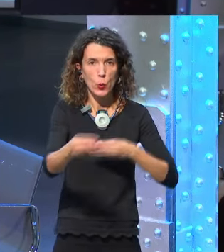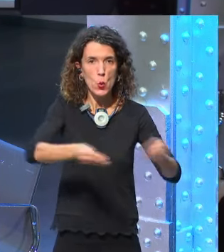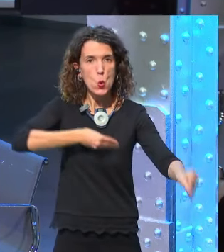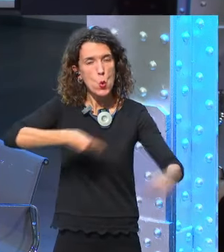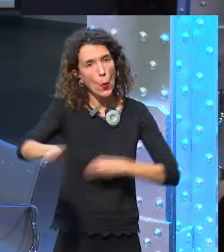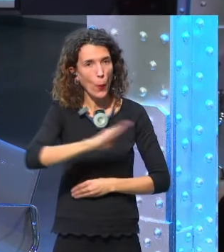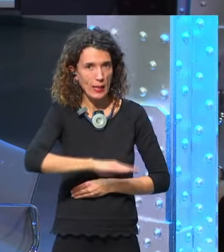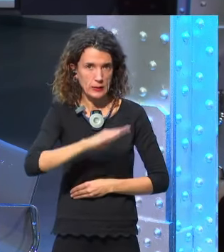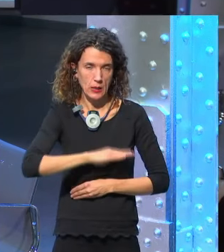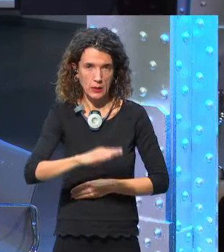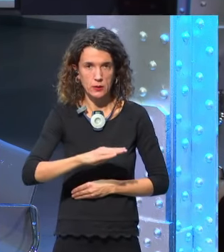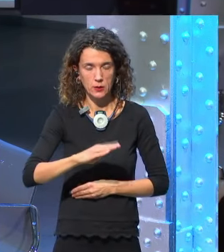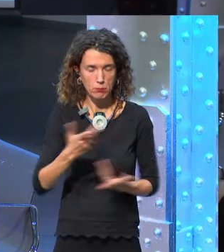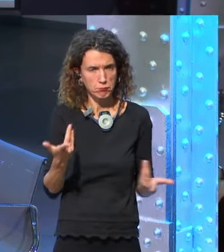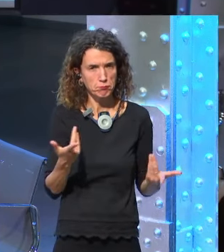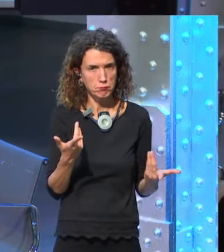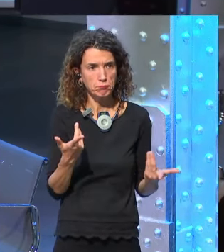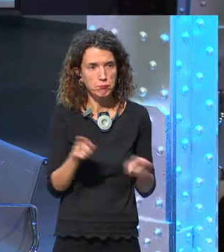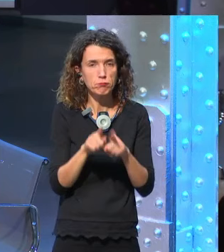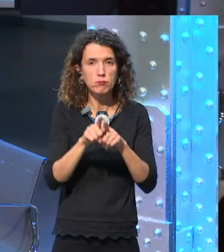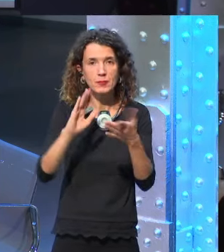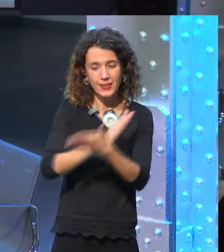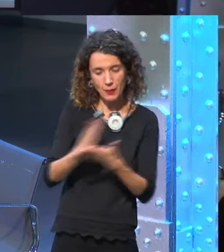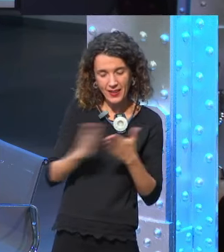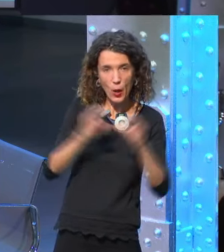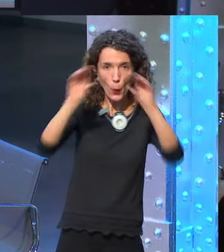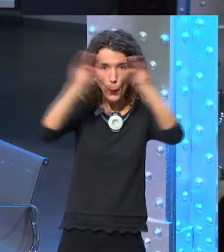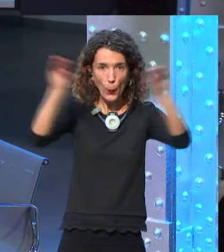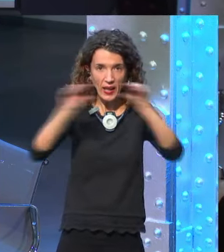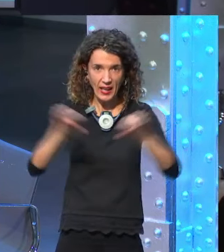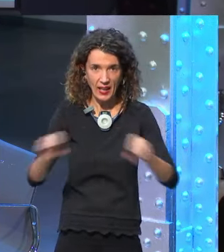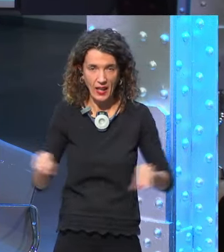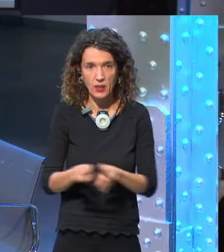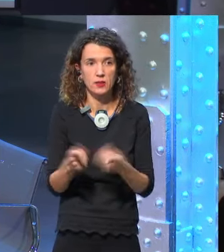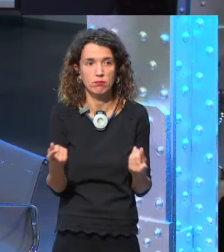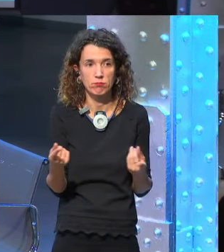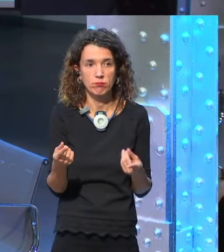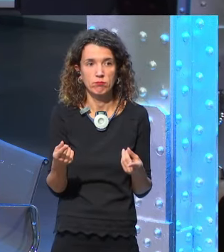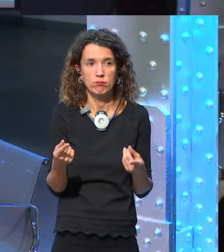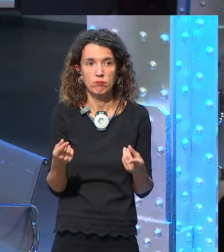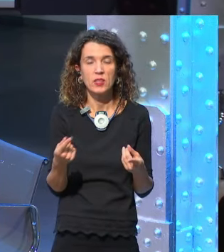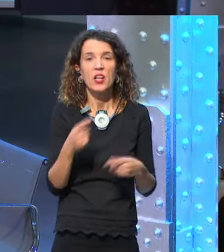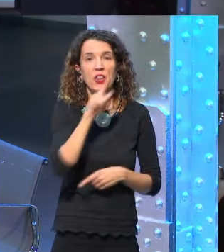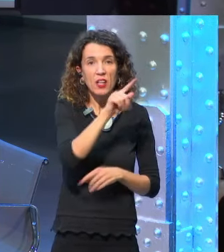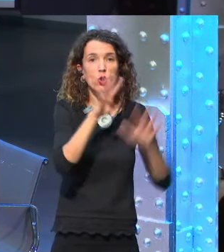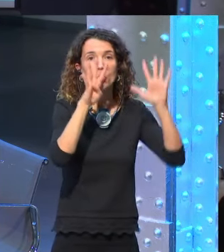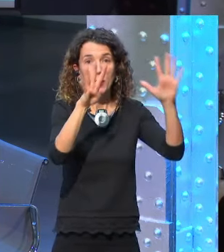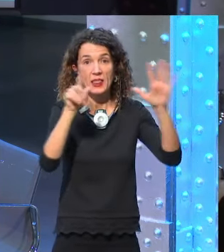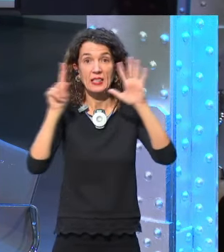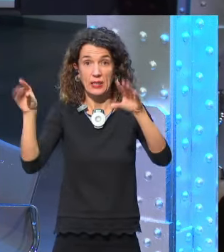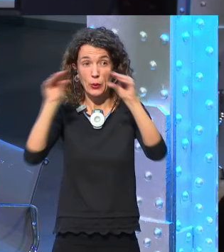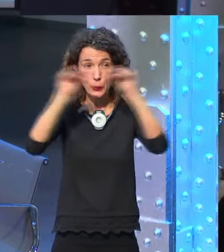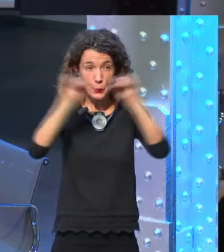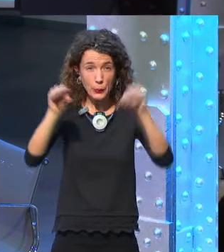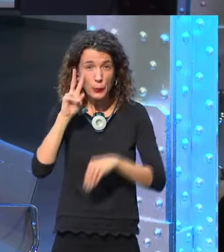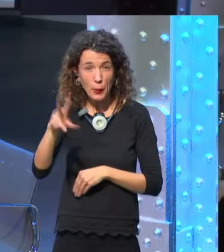in these individual beam elements, 196 of them. Here you see the layout of these individual